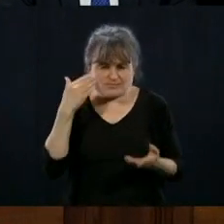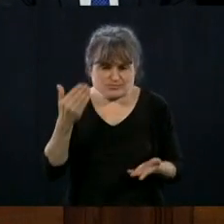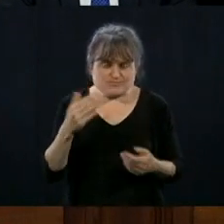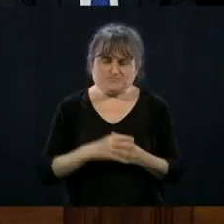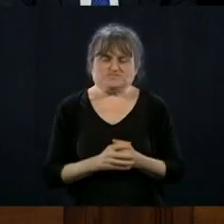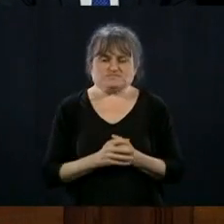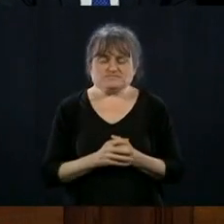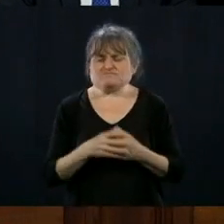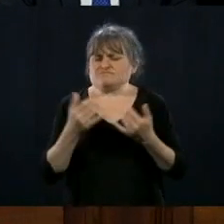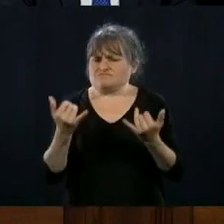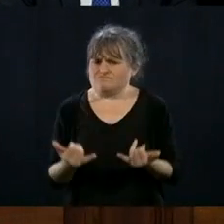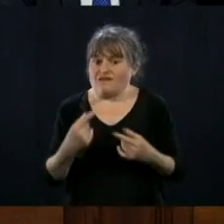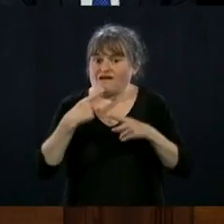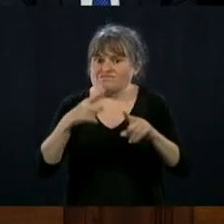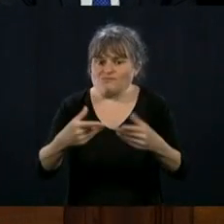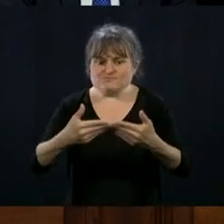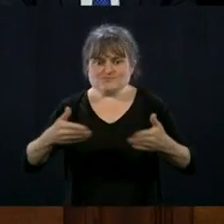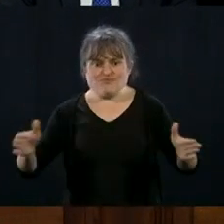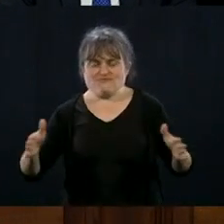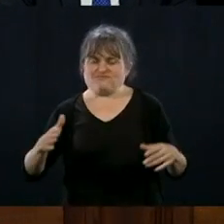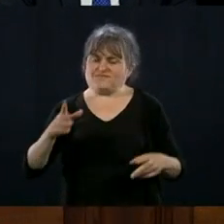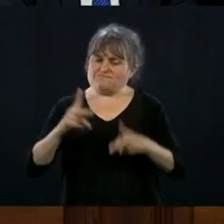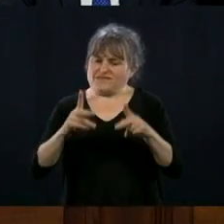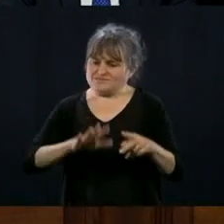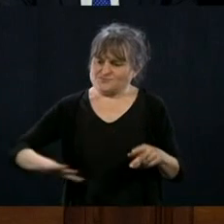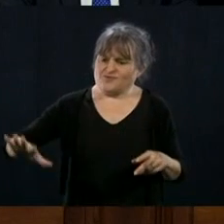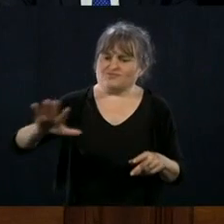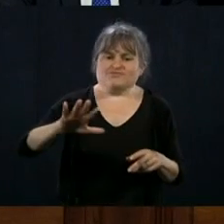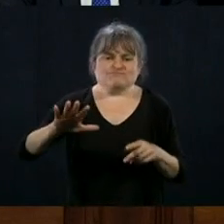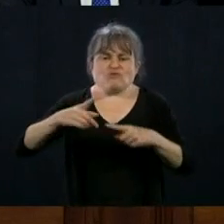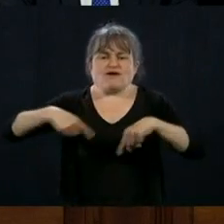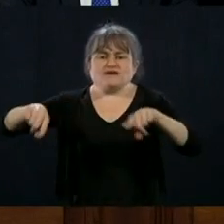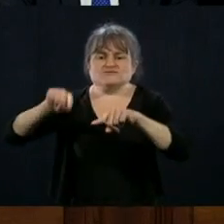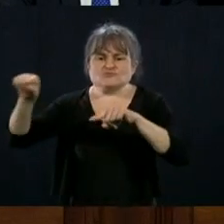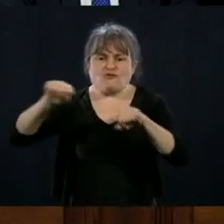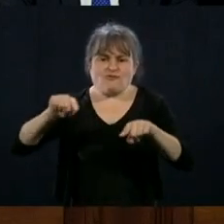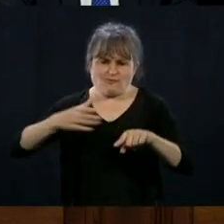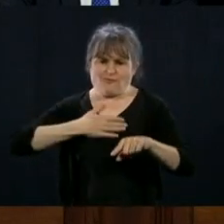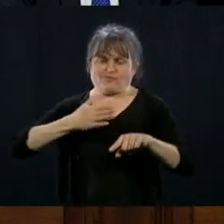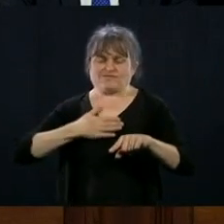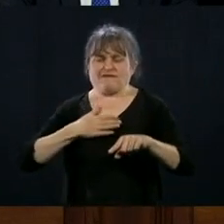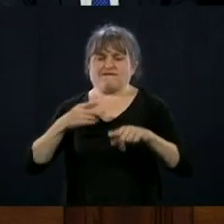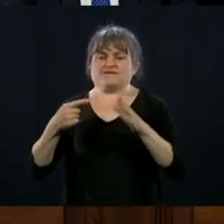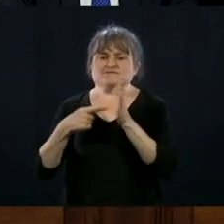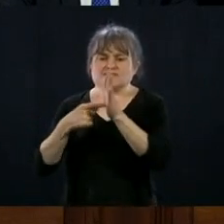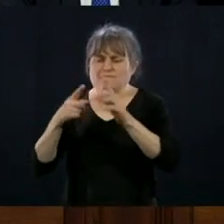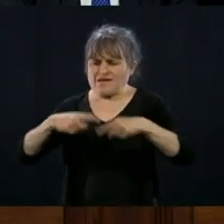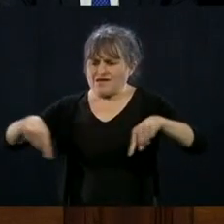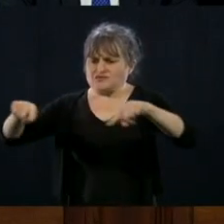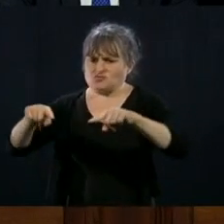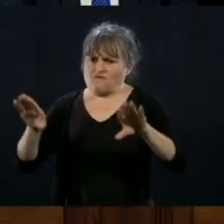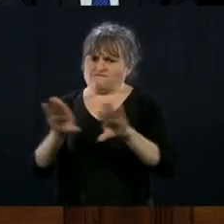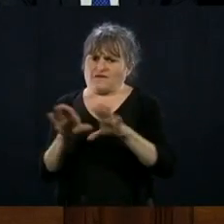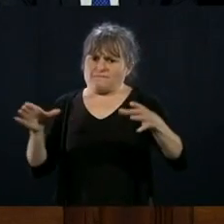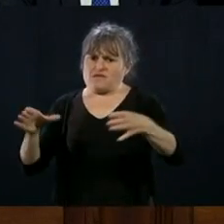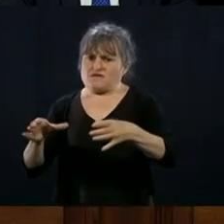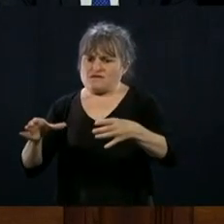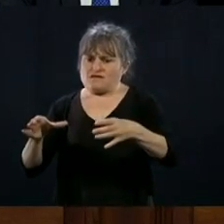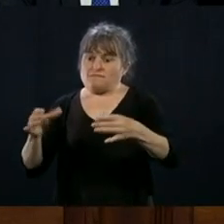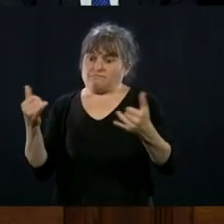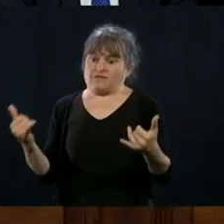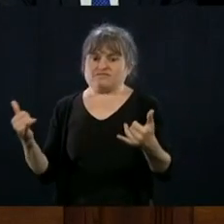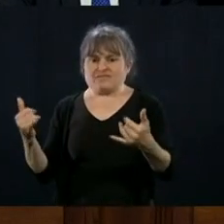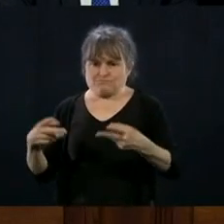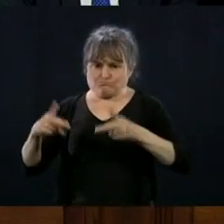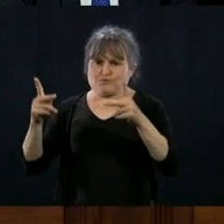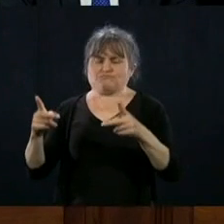split feeling. People are happy with the deconfinement that's coming, happy that the regions are going to be open, that is going to allow for freer circulation. But at the same time, they're very